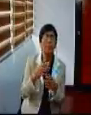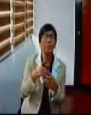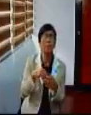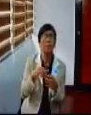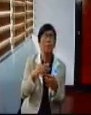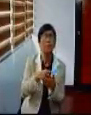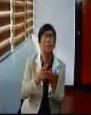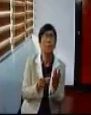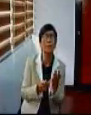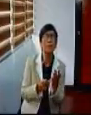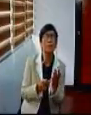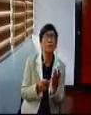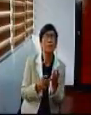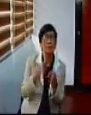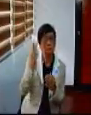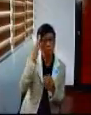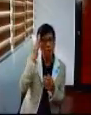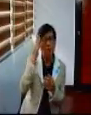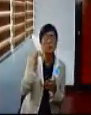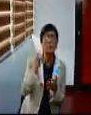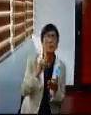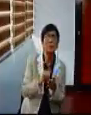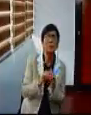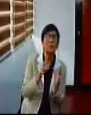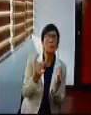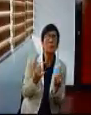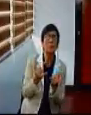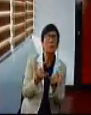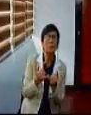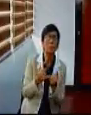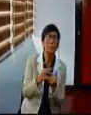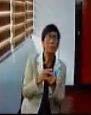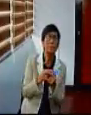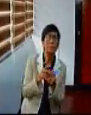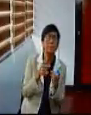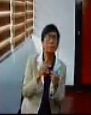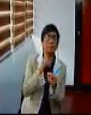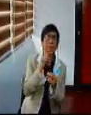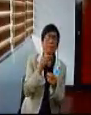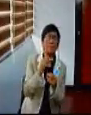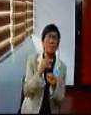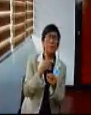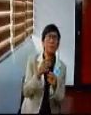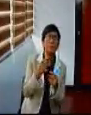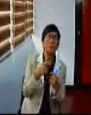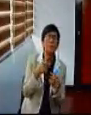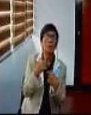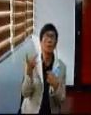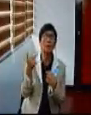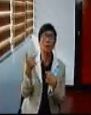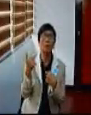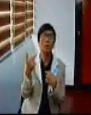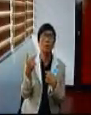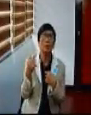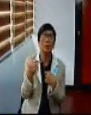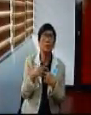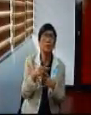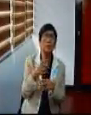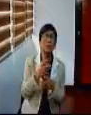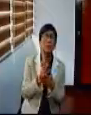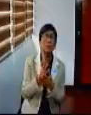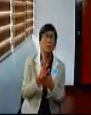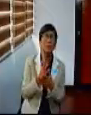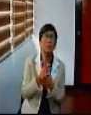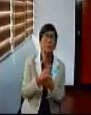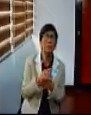faulty, we know that the company that made that false component is in another jurisdiction, but the company that's using that